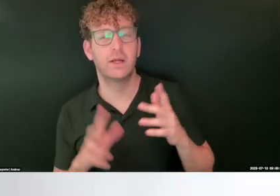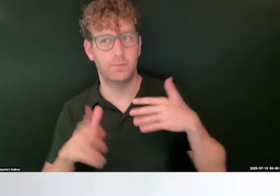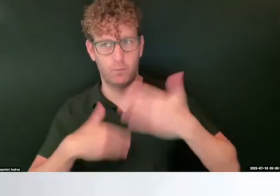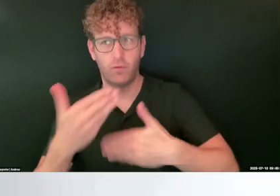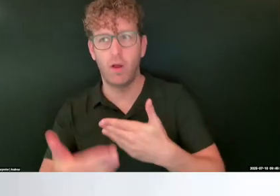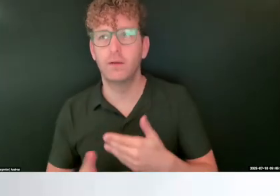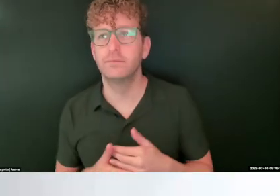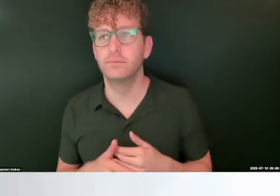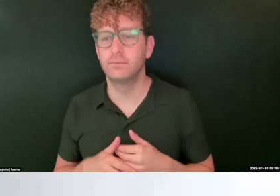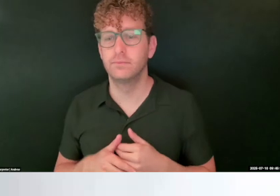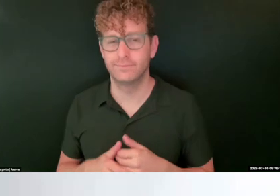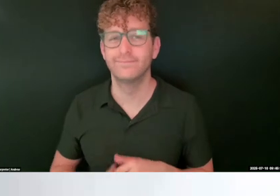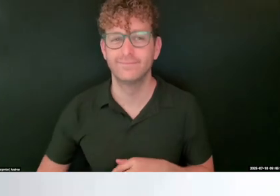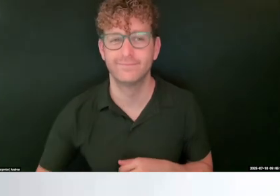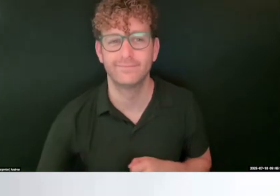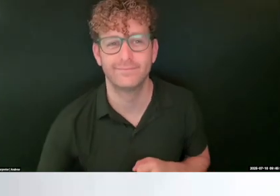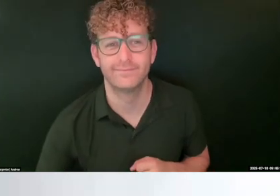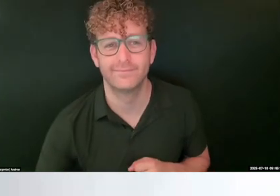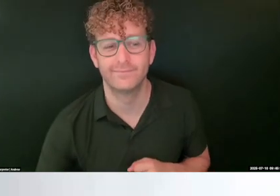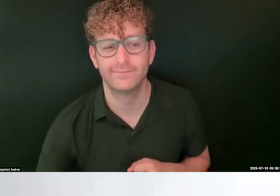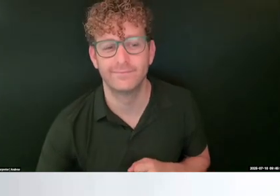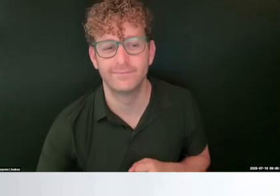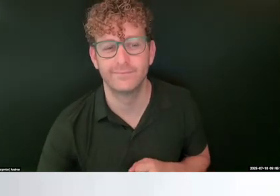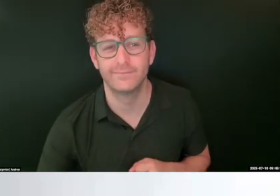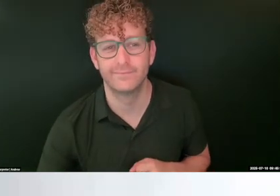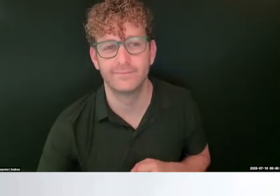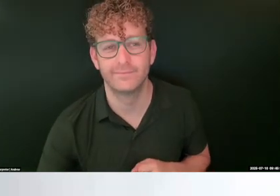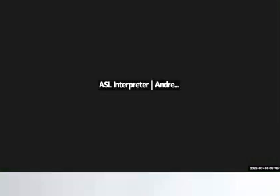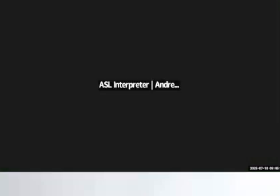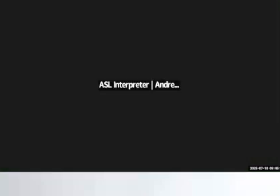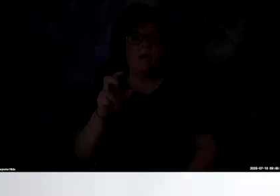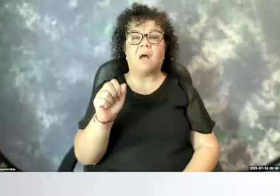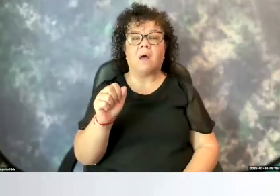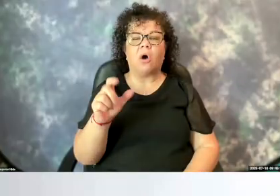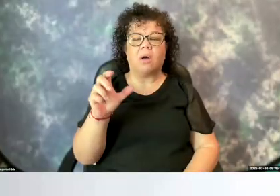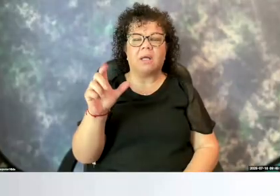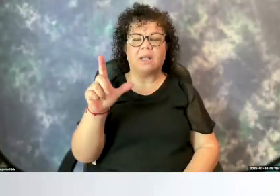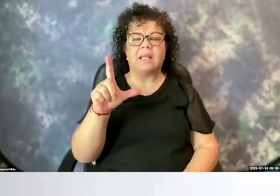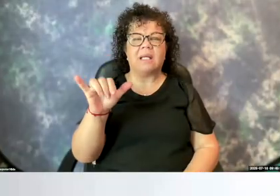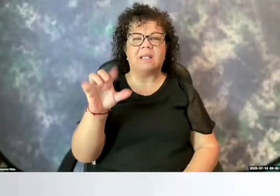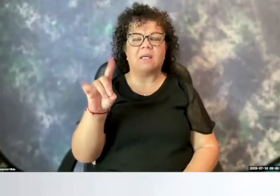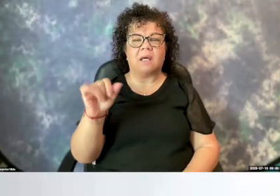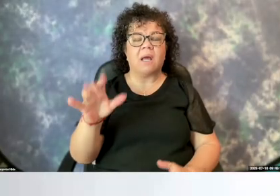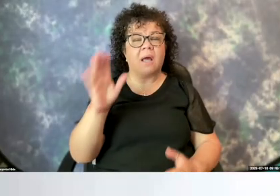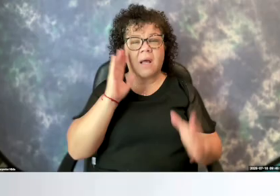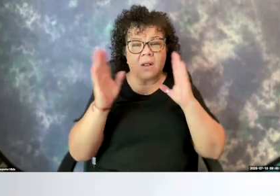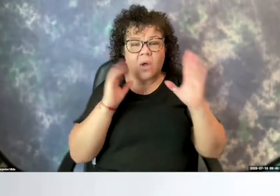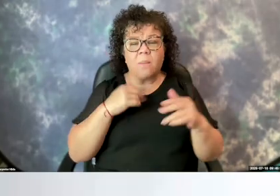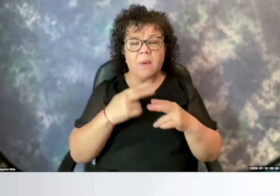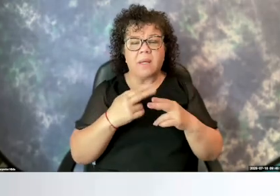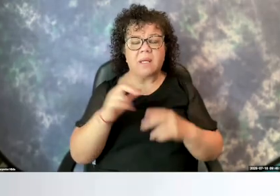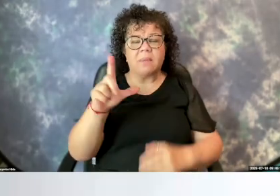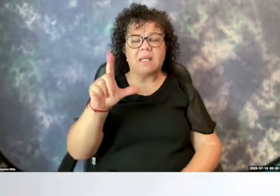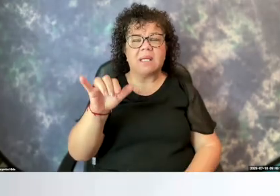Moving on to Lydia. I'm unmuting you. Please go ahead. Hi, my name is Lydia. I'm with